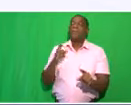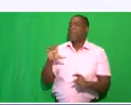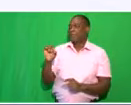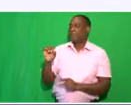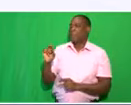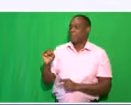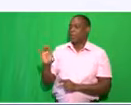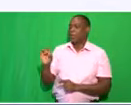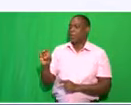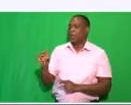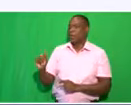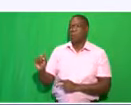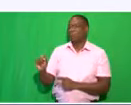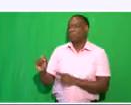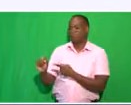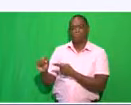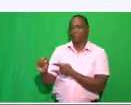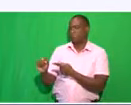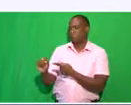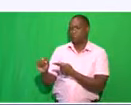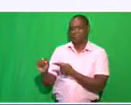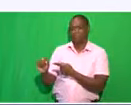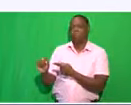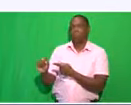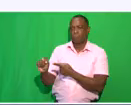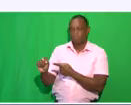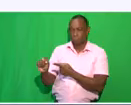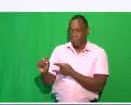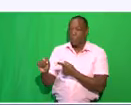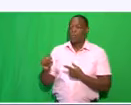Concordat. We move from